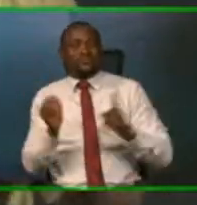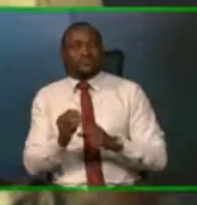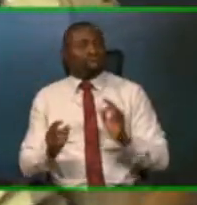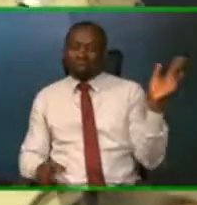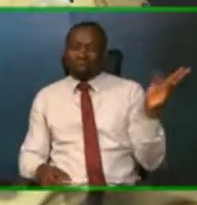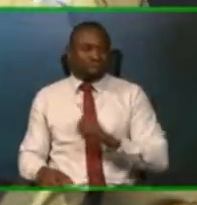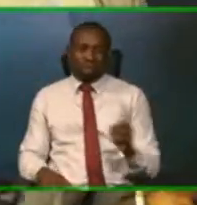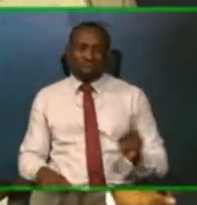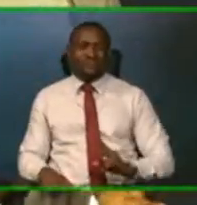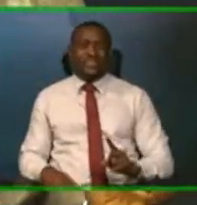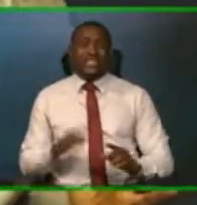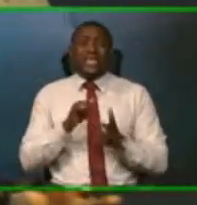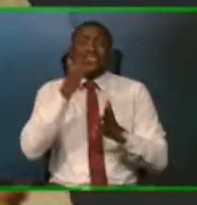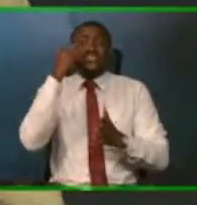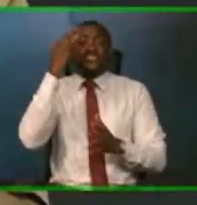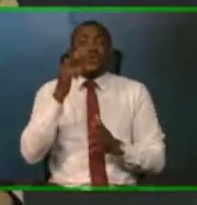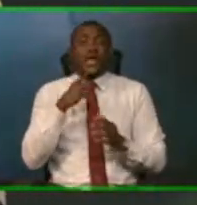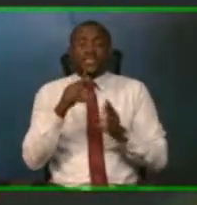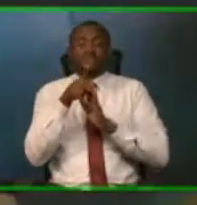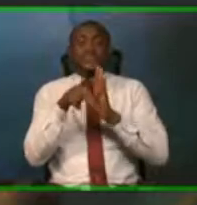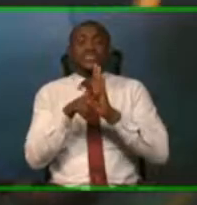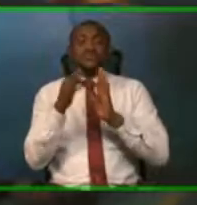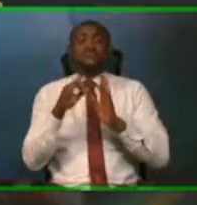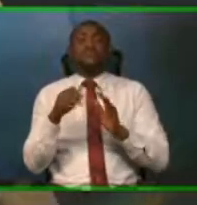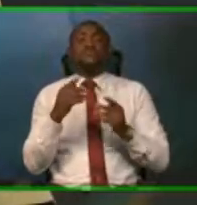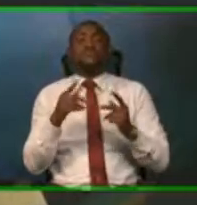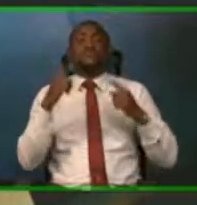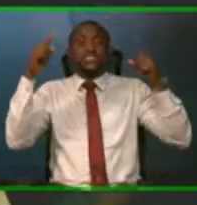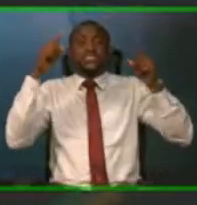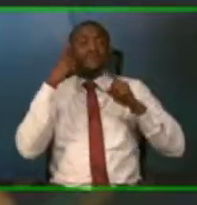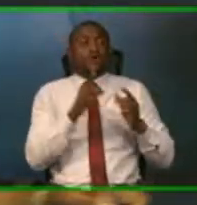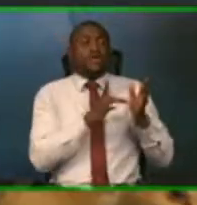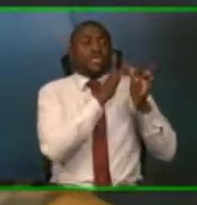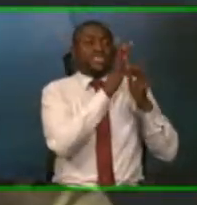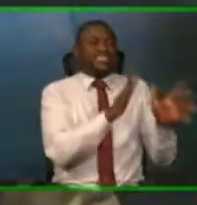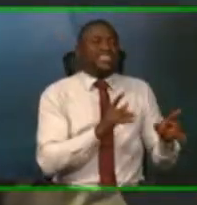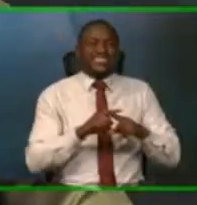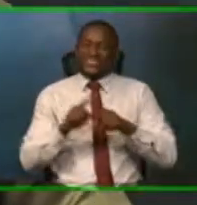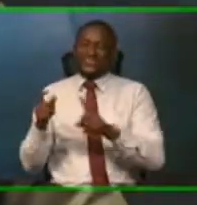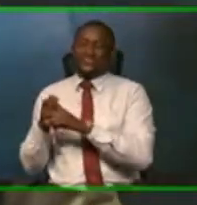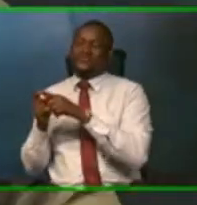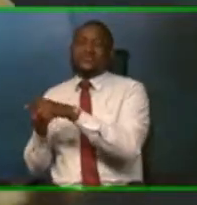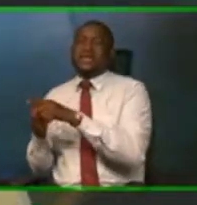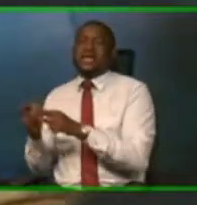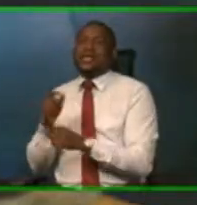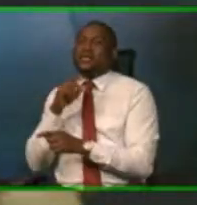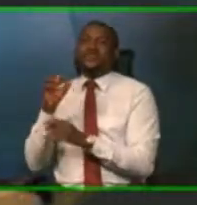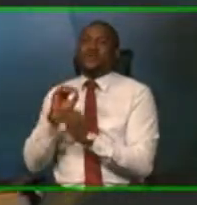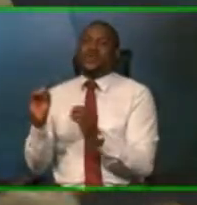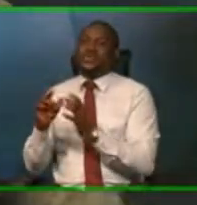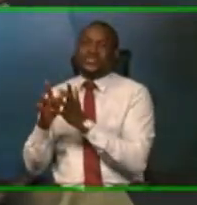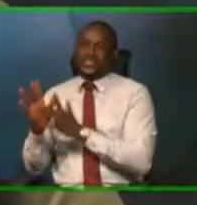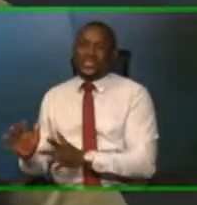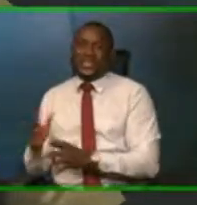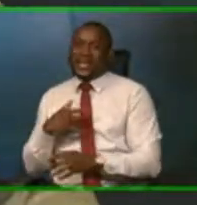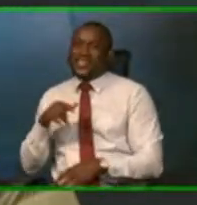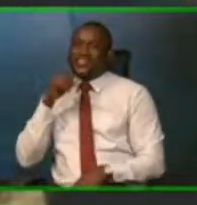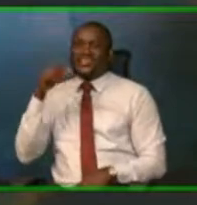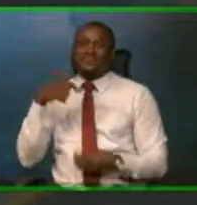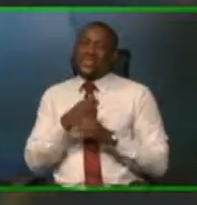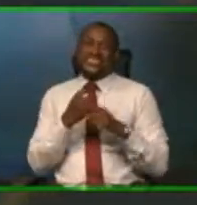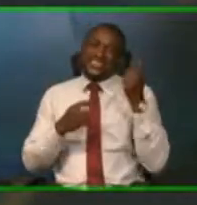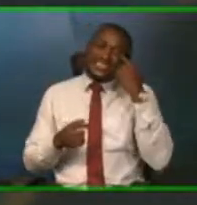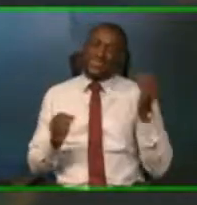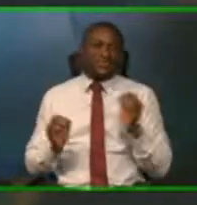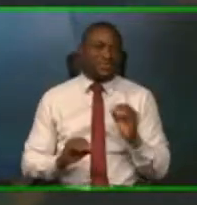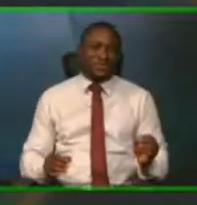is the reason why the principles of prosperity for a believer is very different from an unbeliever and does not make sense. Because